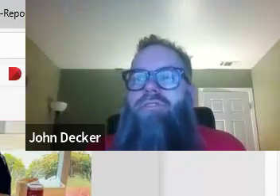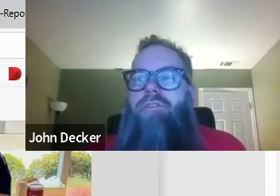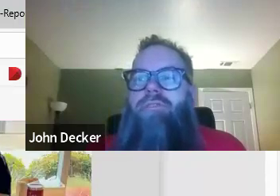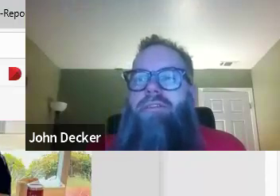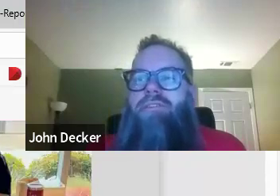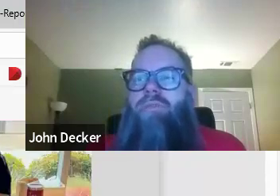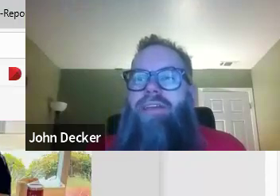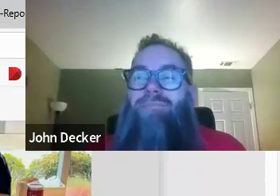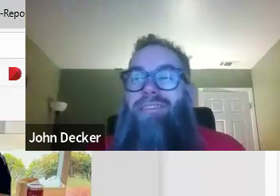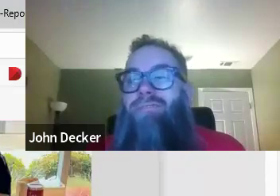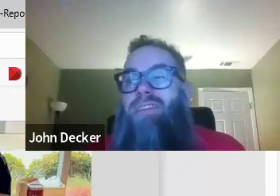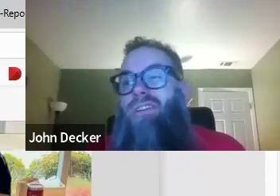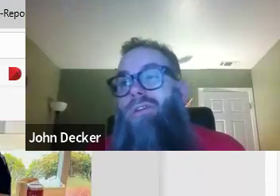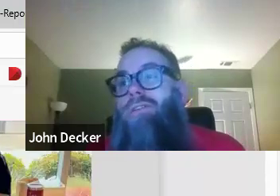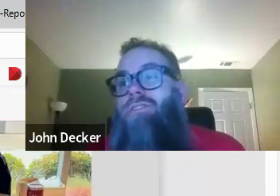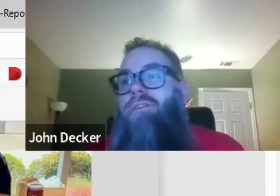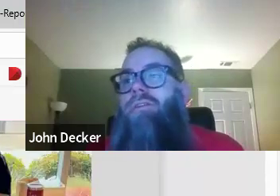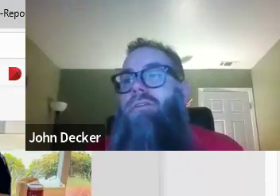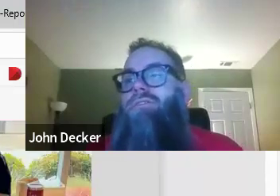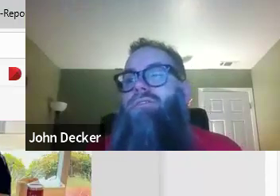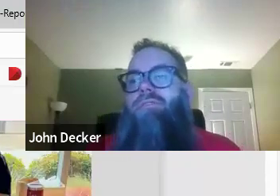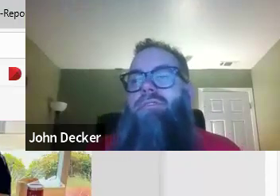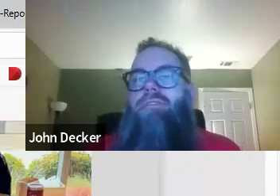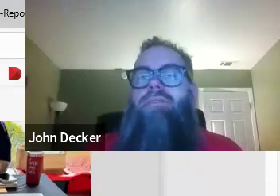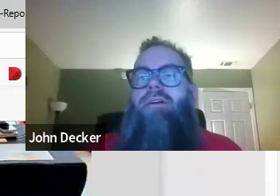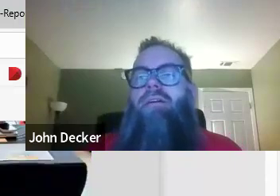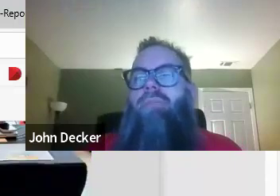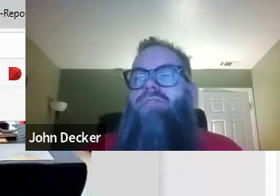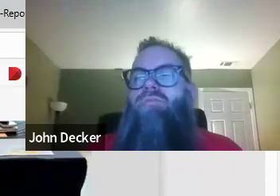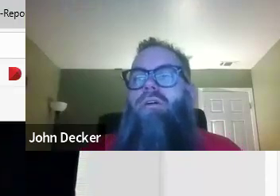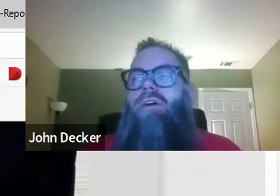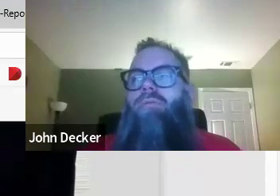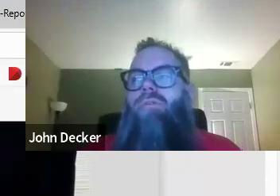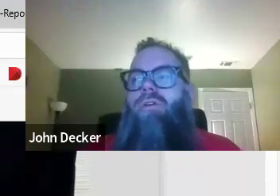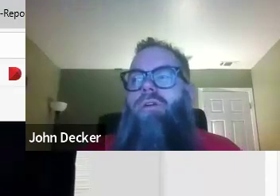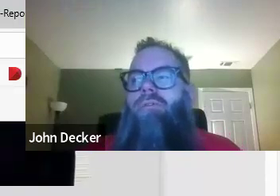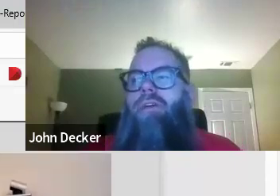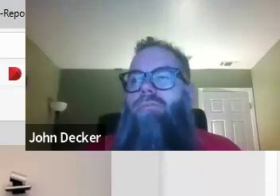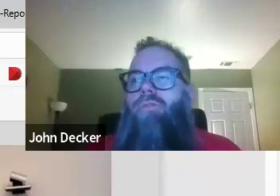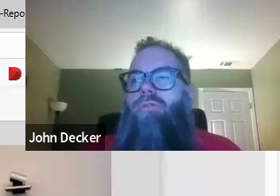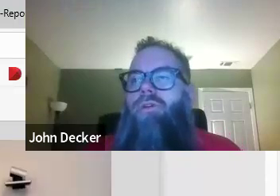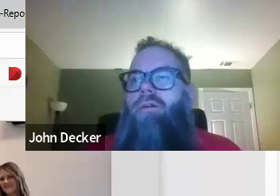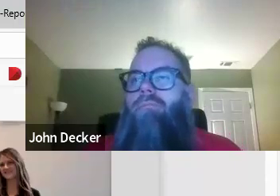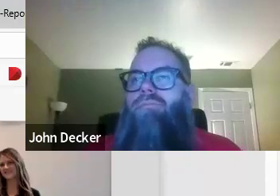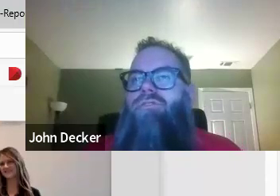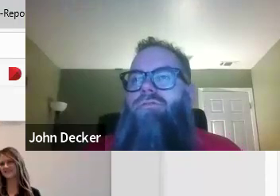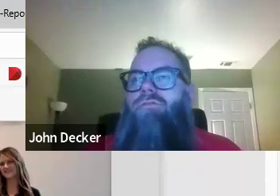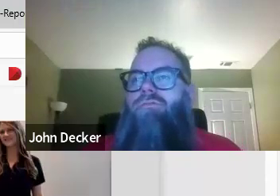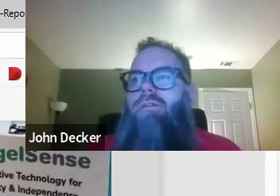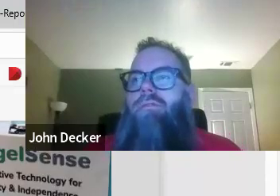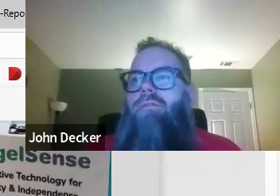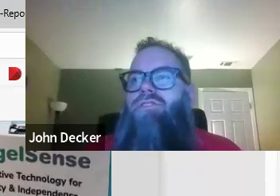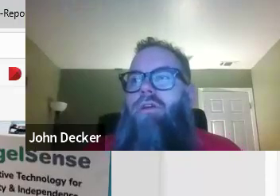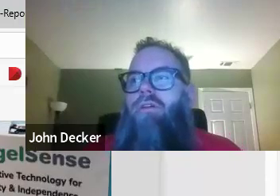of different services. We had some assistive technology services as well that were available